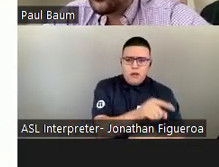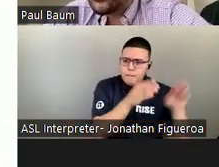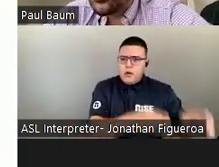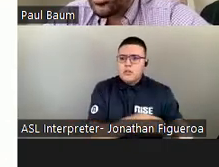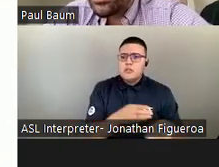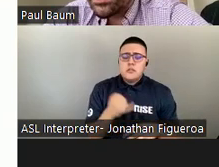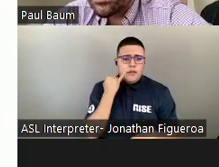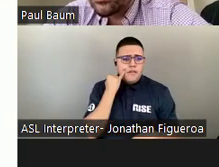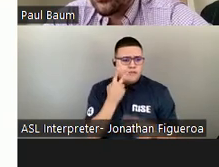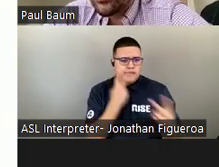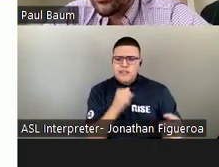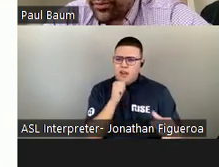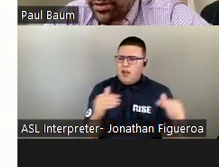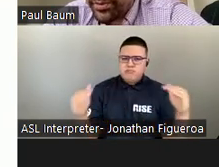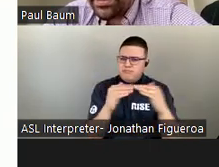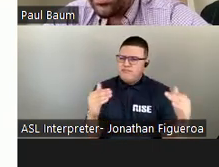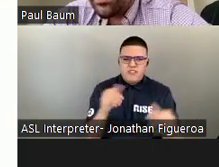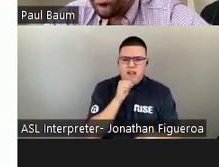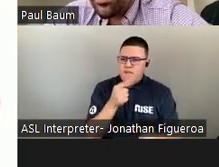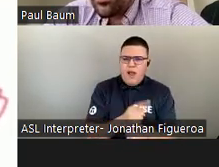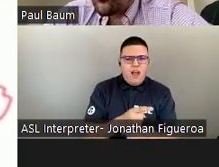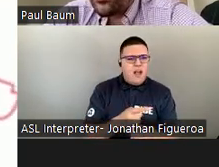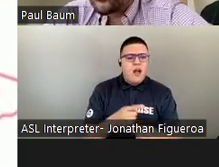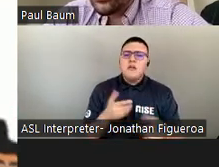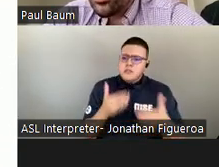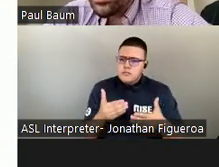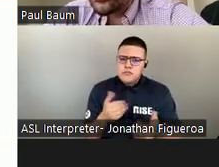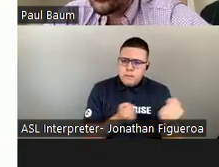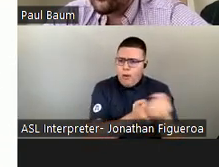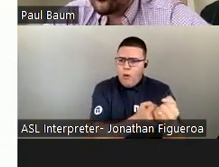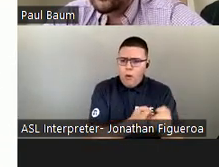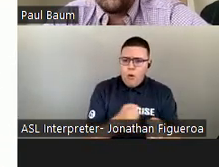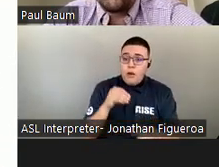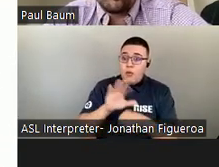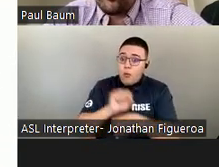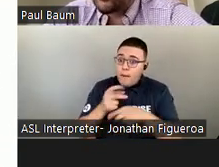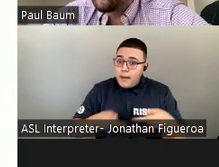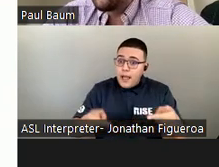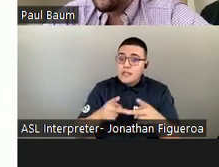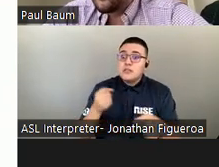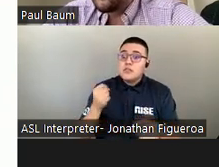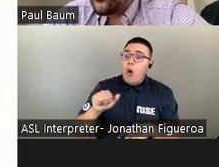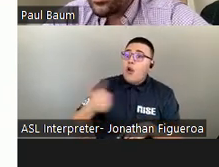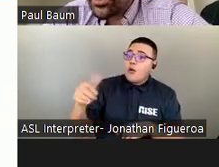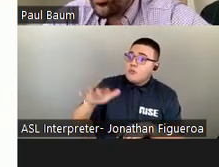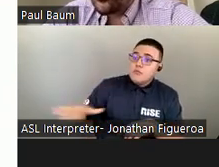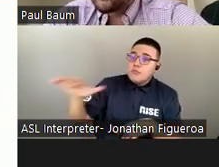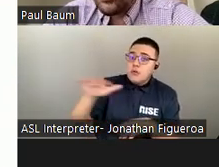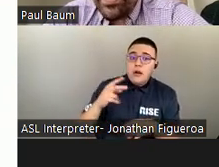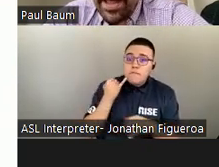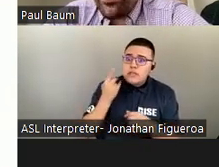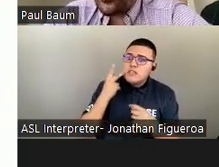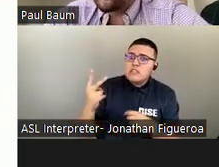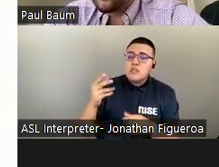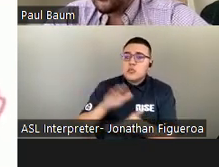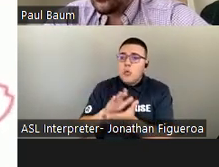when you see injustice in your workplace, when you see injustice or rooms of improvement in the schools, in